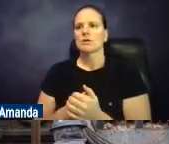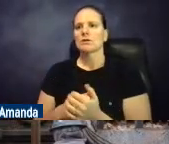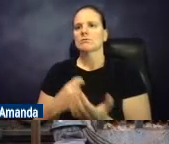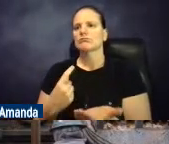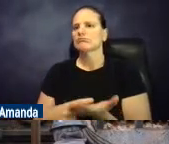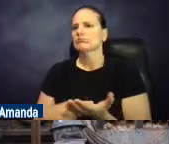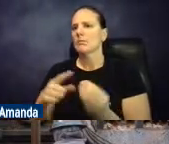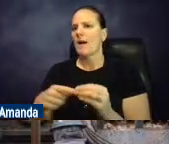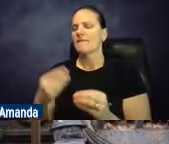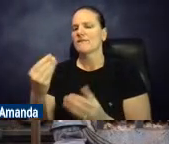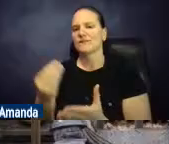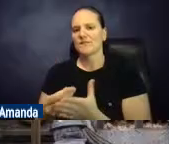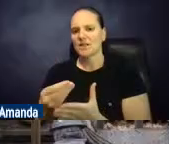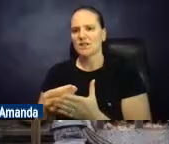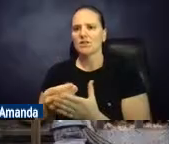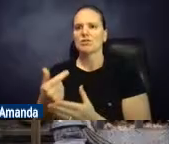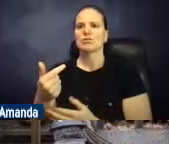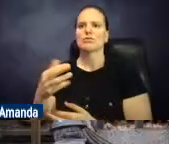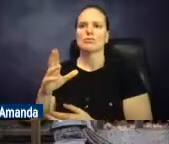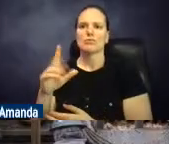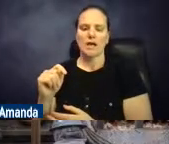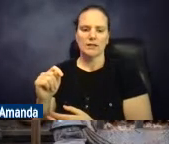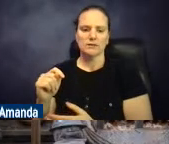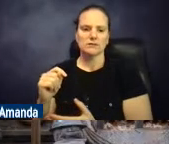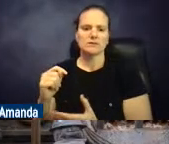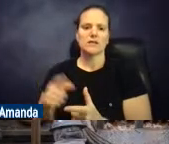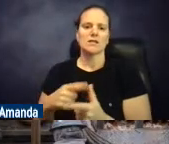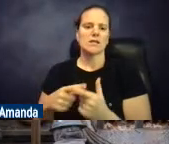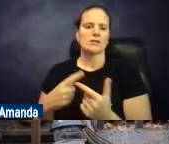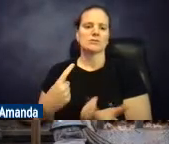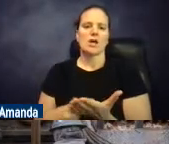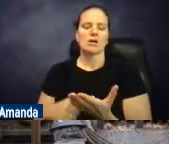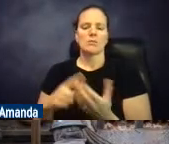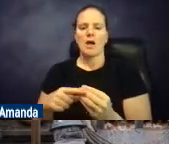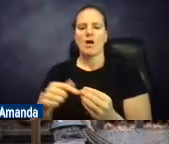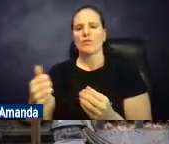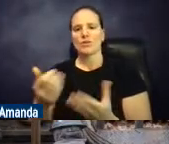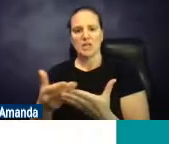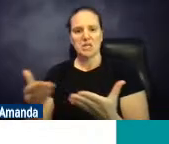over for Frank to talk about upcoming estimates. So next slide, please.